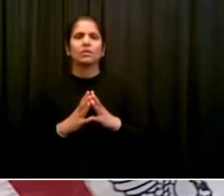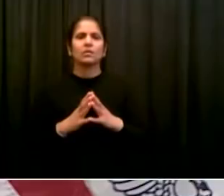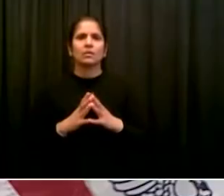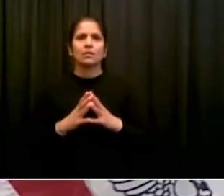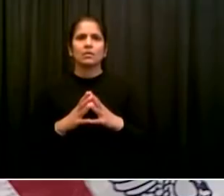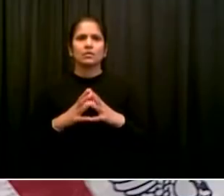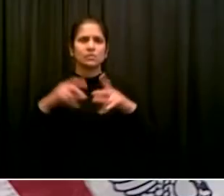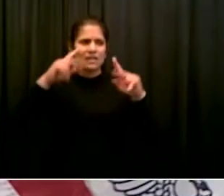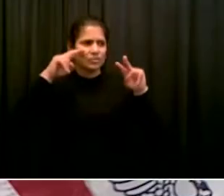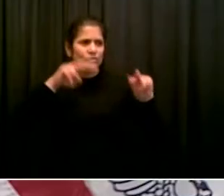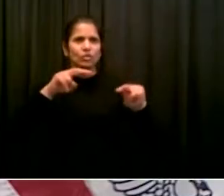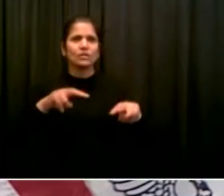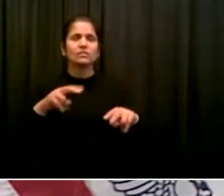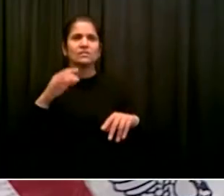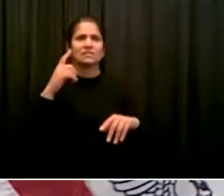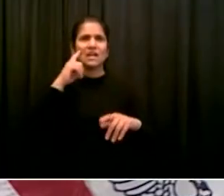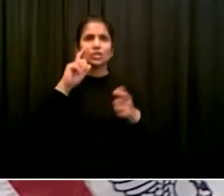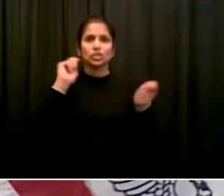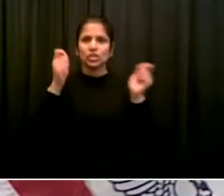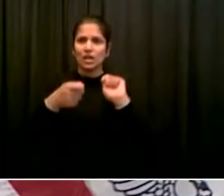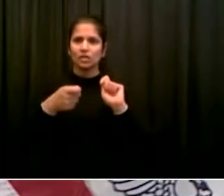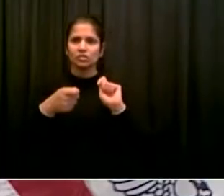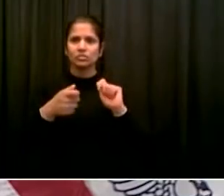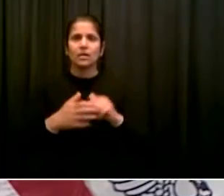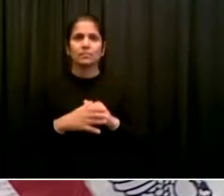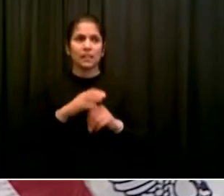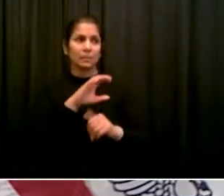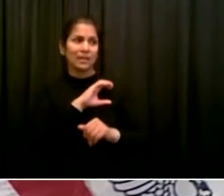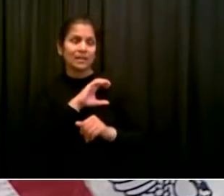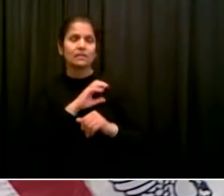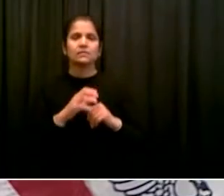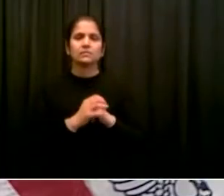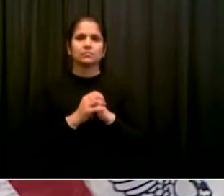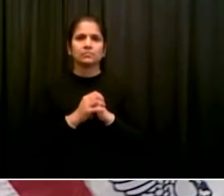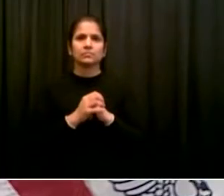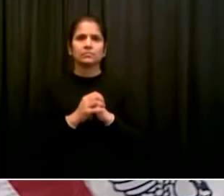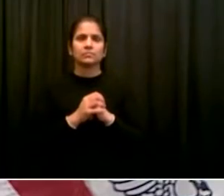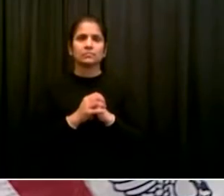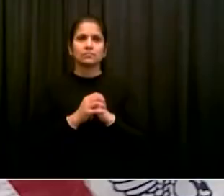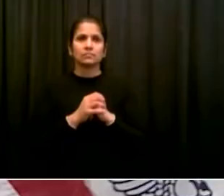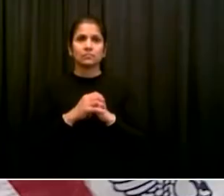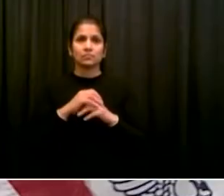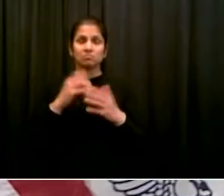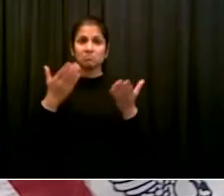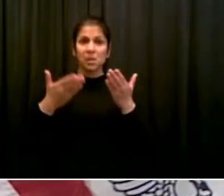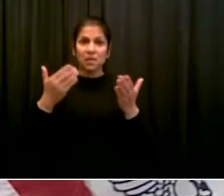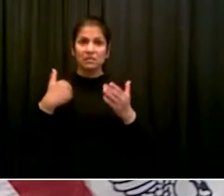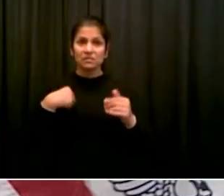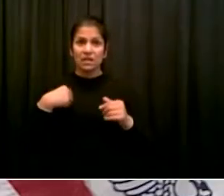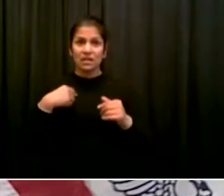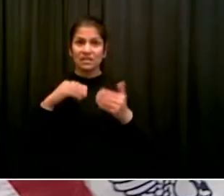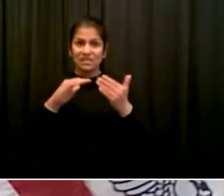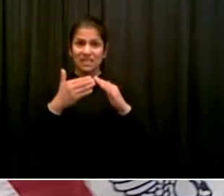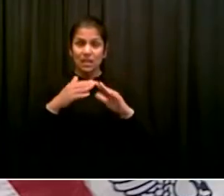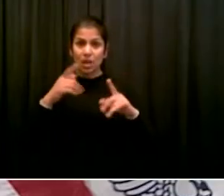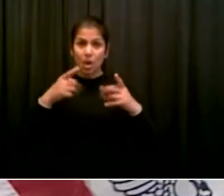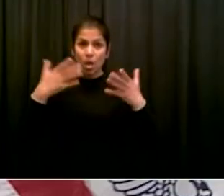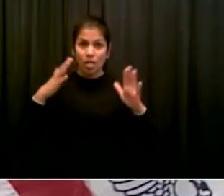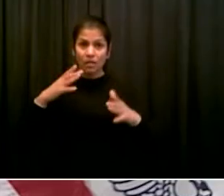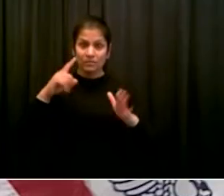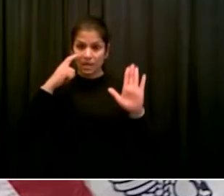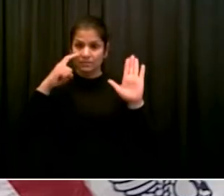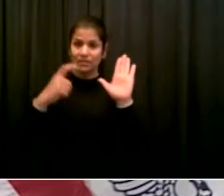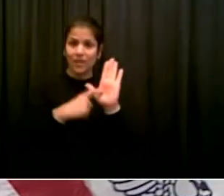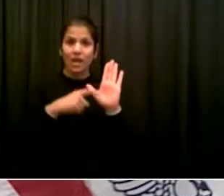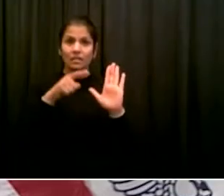possibly change. Could you talk about some of the policies perhaps the city's already identified that you're looking at changing at